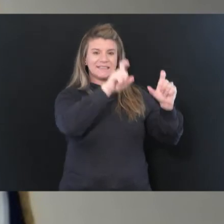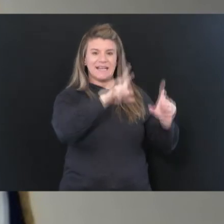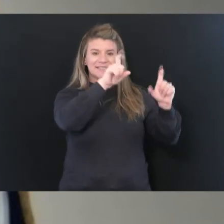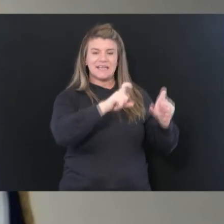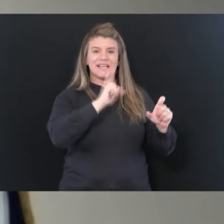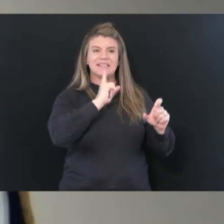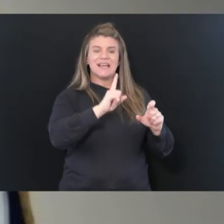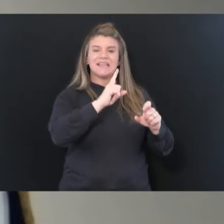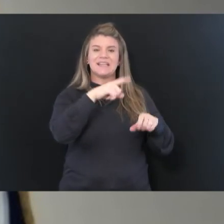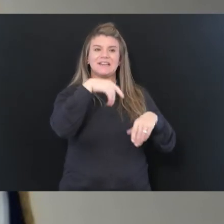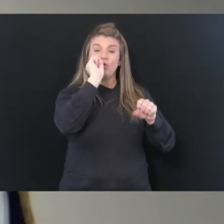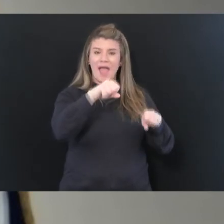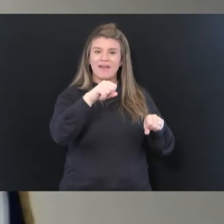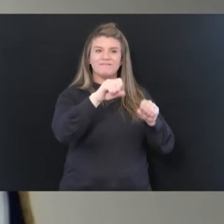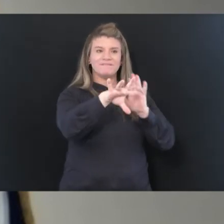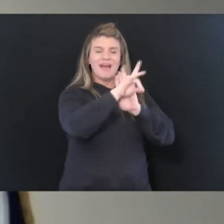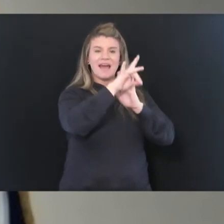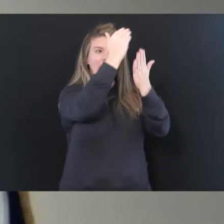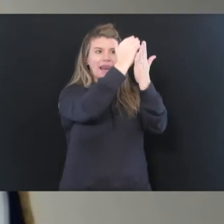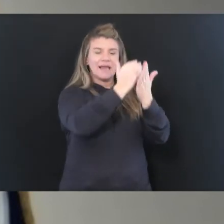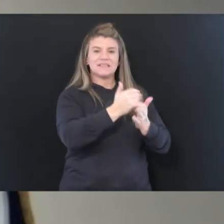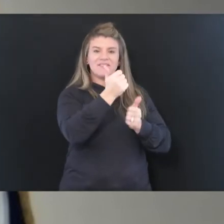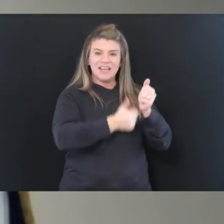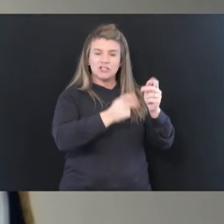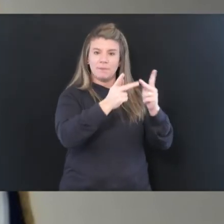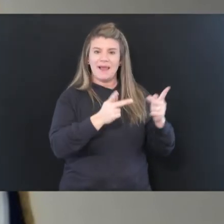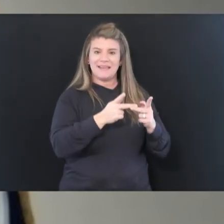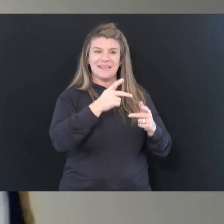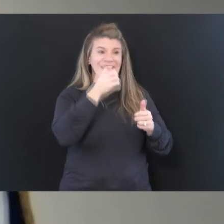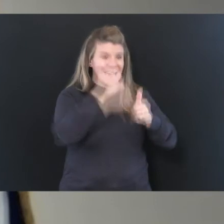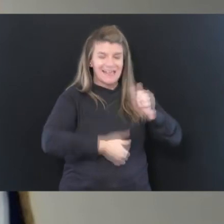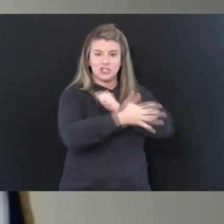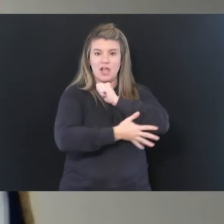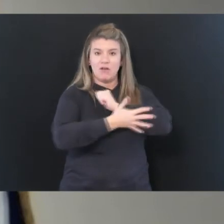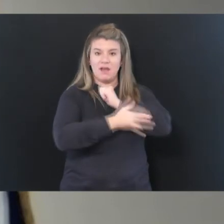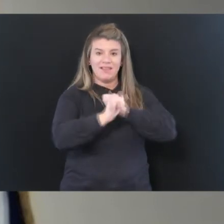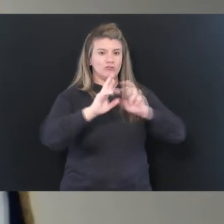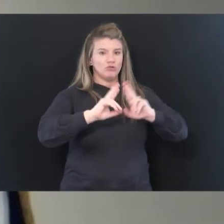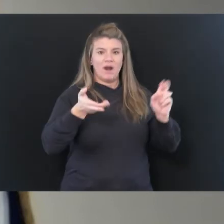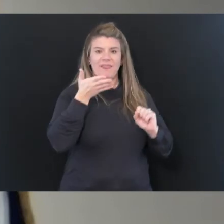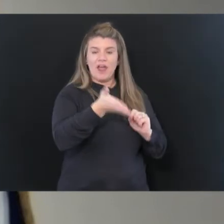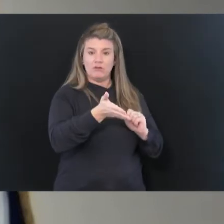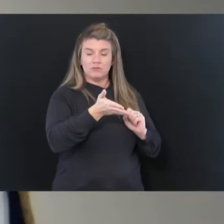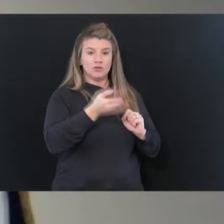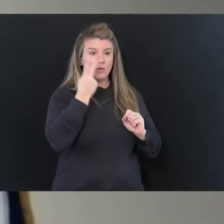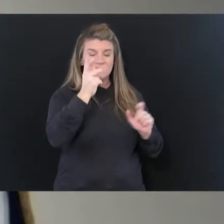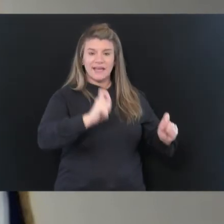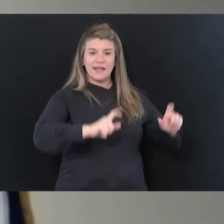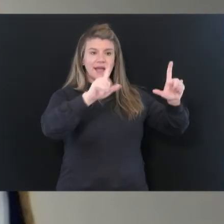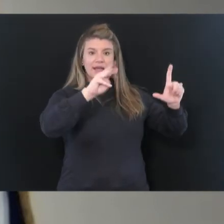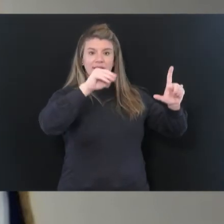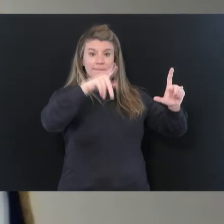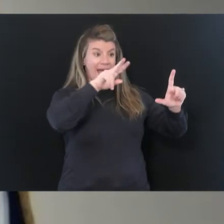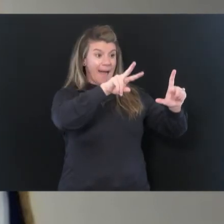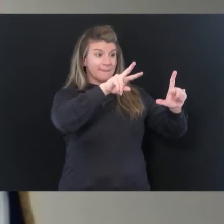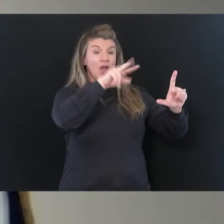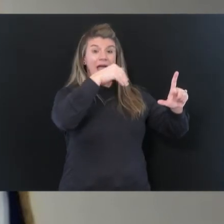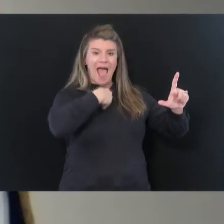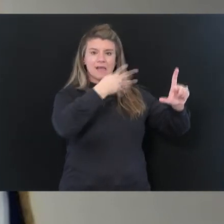of sites in every county. So that information is readily available either on the map or as a list. And again, the